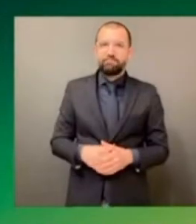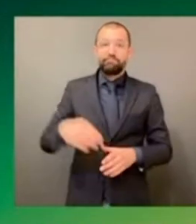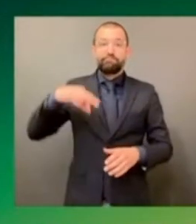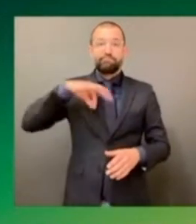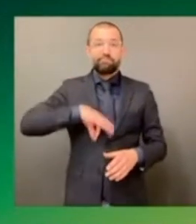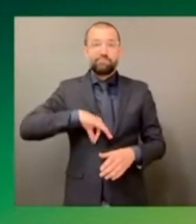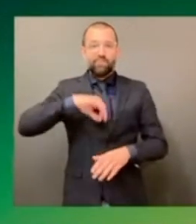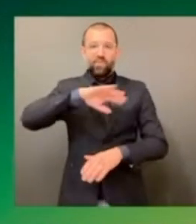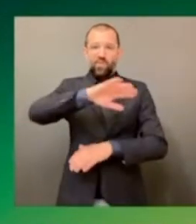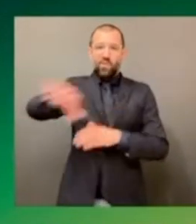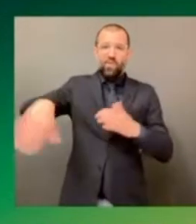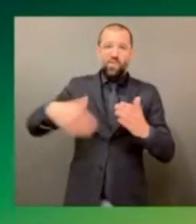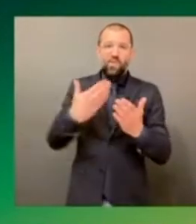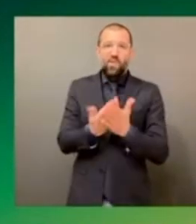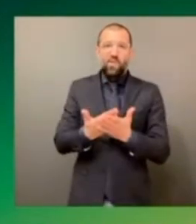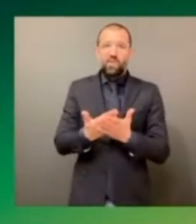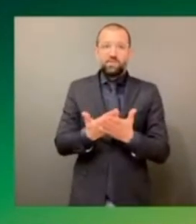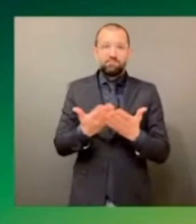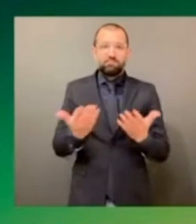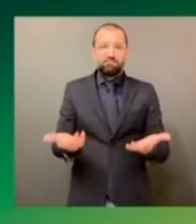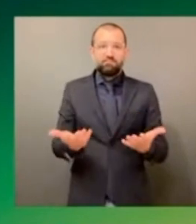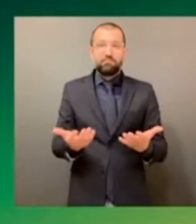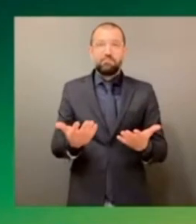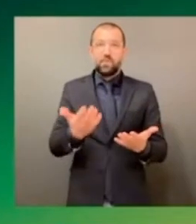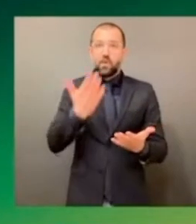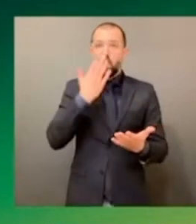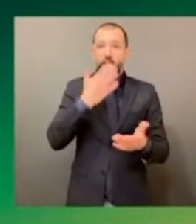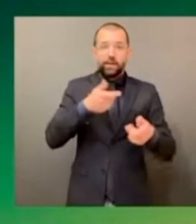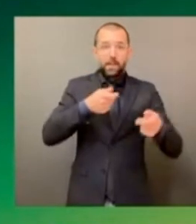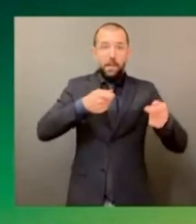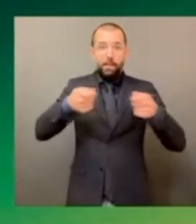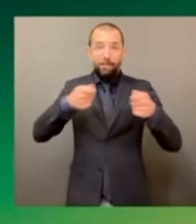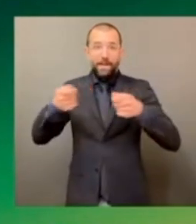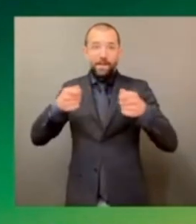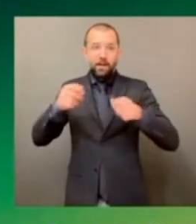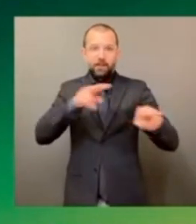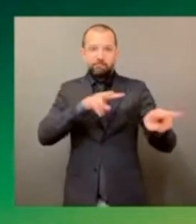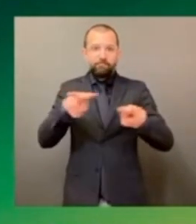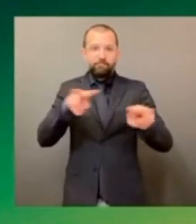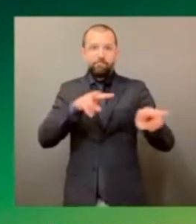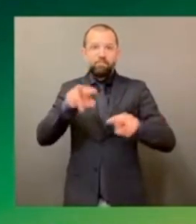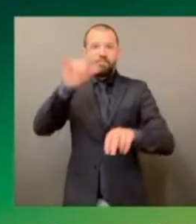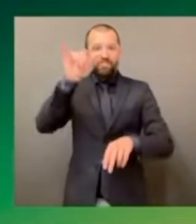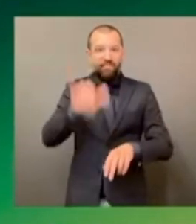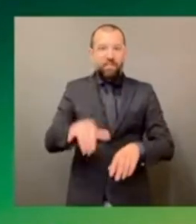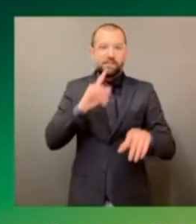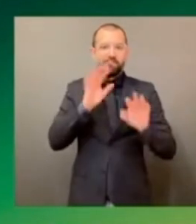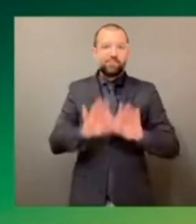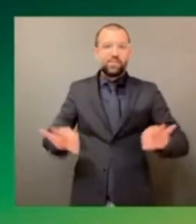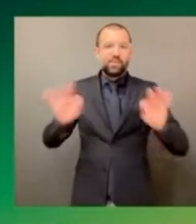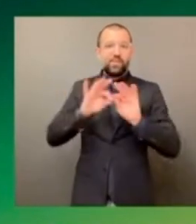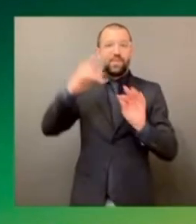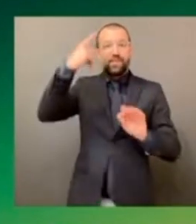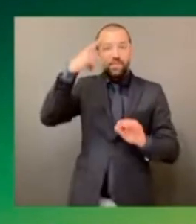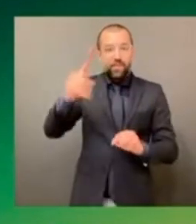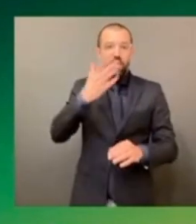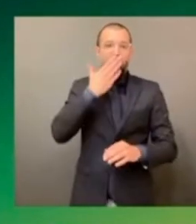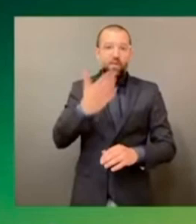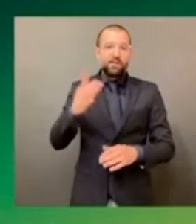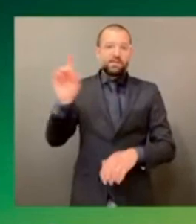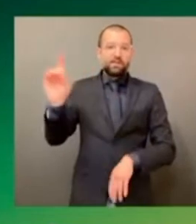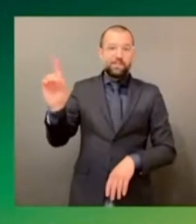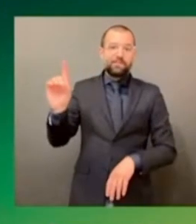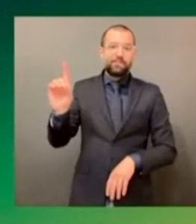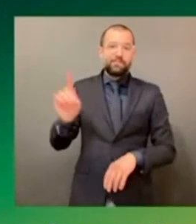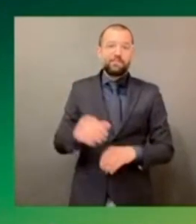And good governance is a key attribute of a good democracy. Recent polling